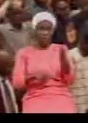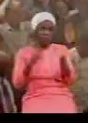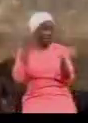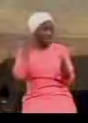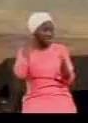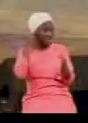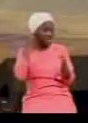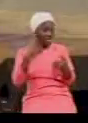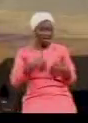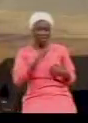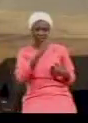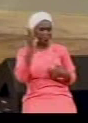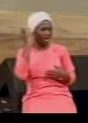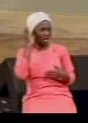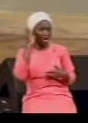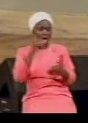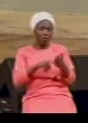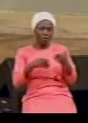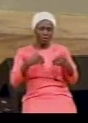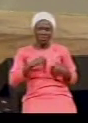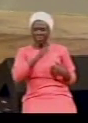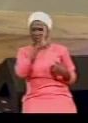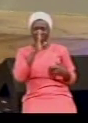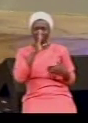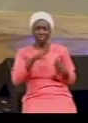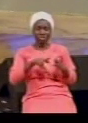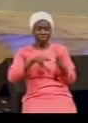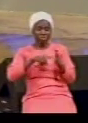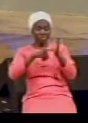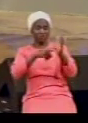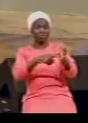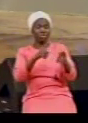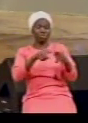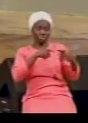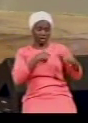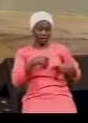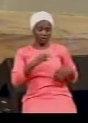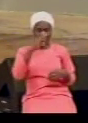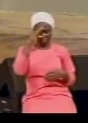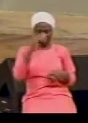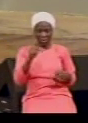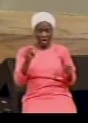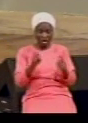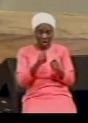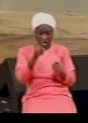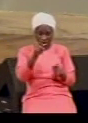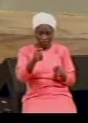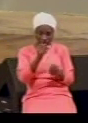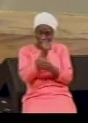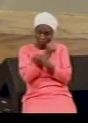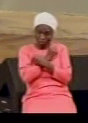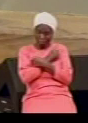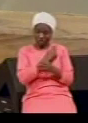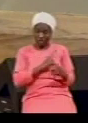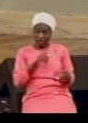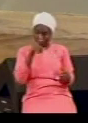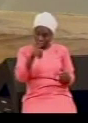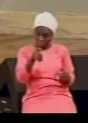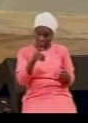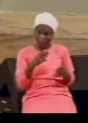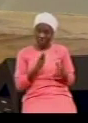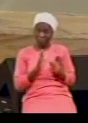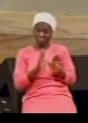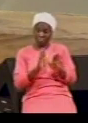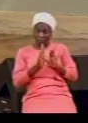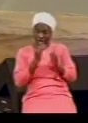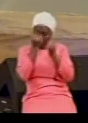heard, what has never been revealed to the hearts of men. As you love the Lord, as you fear the Lord, as you are claiming the promise